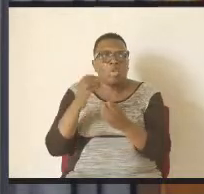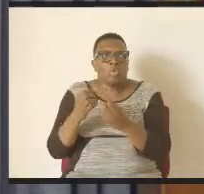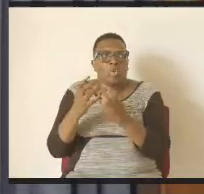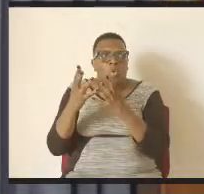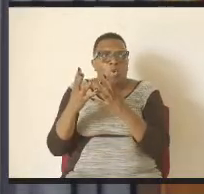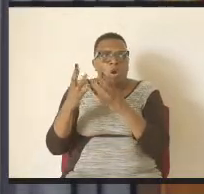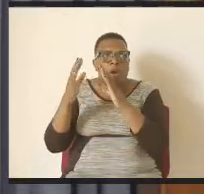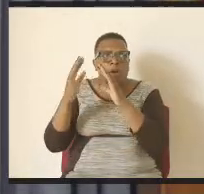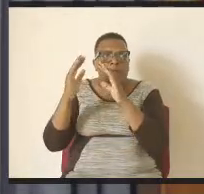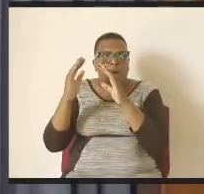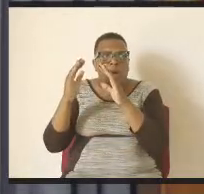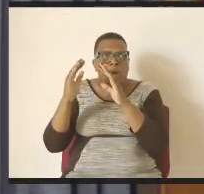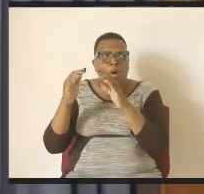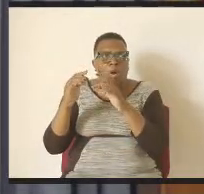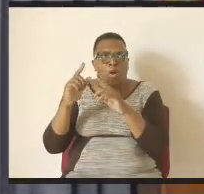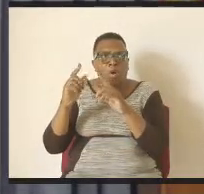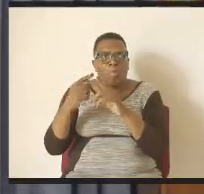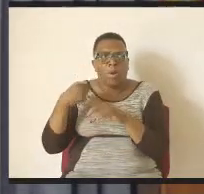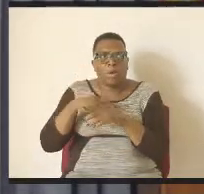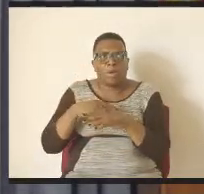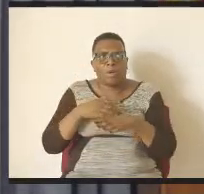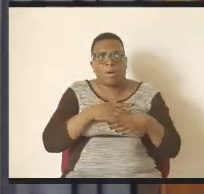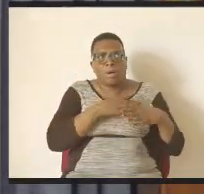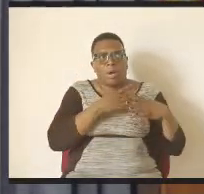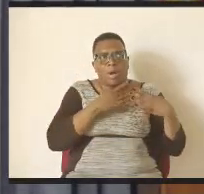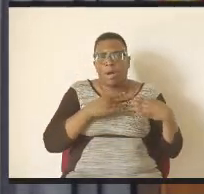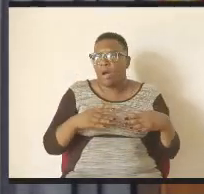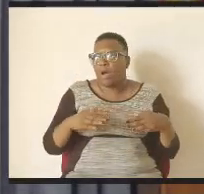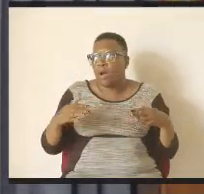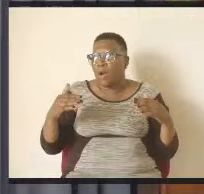embrace. You offer hope when